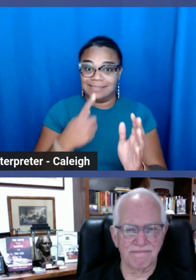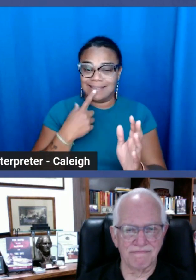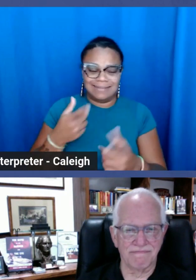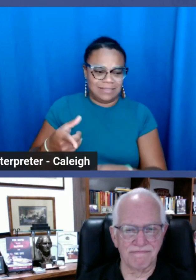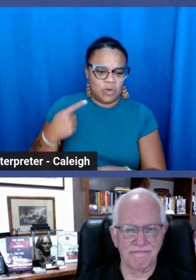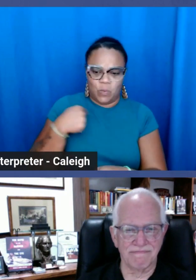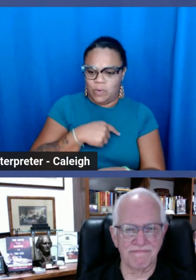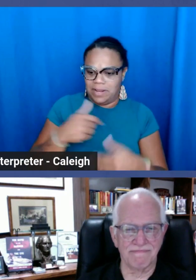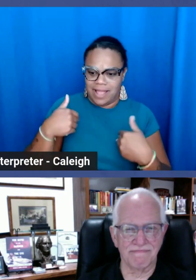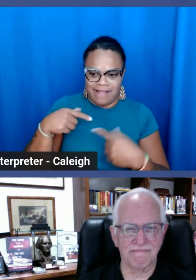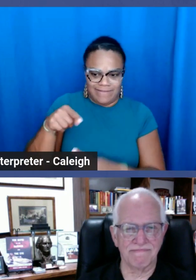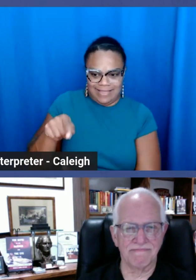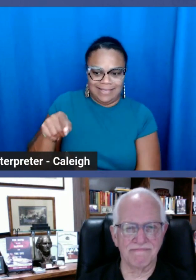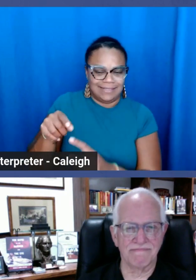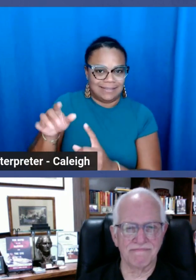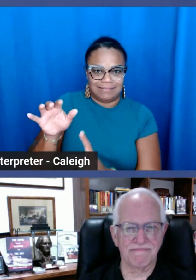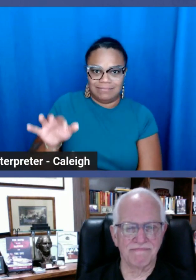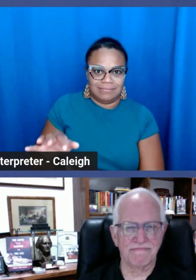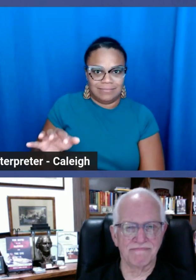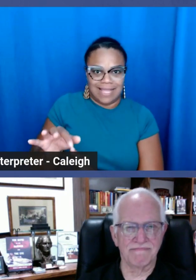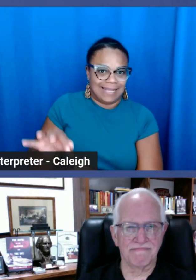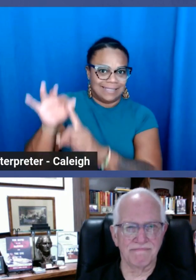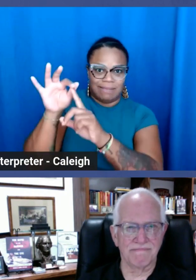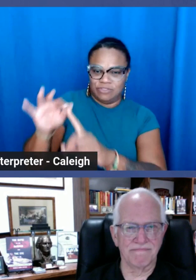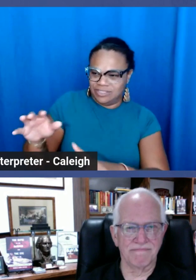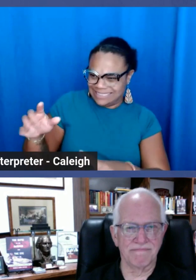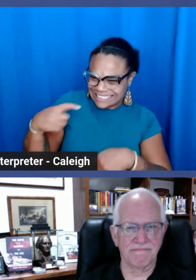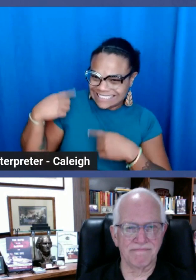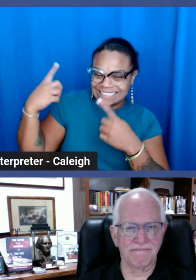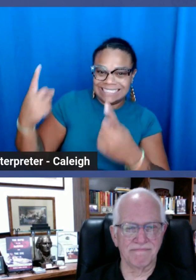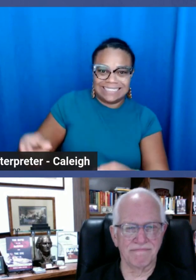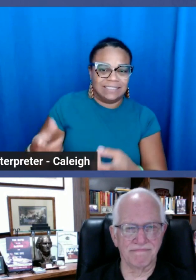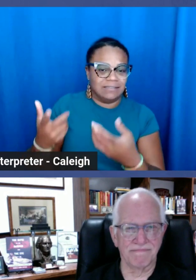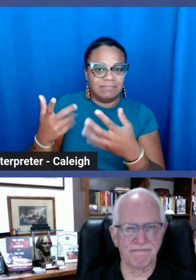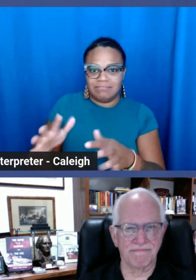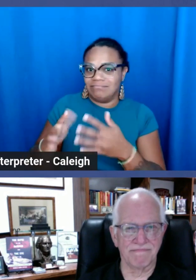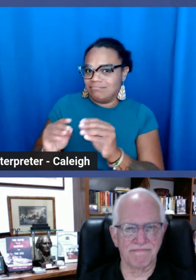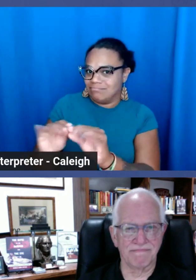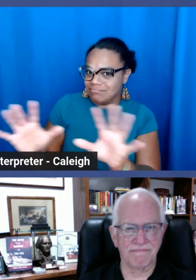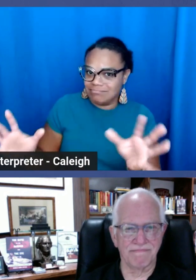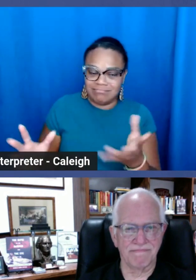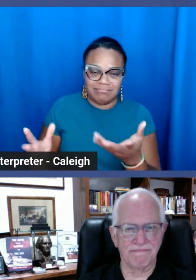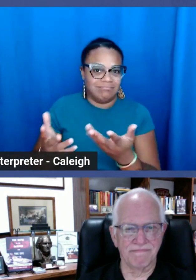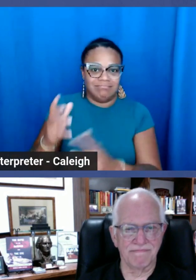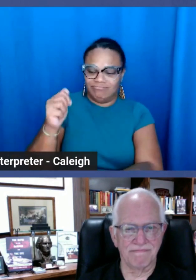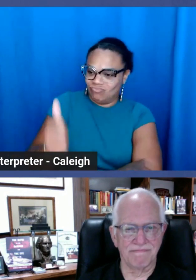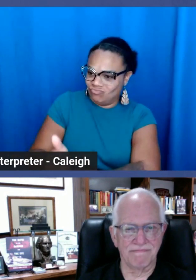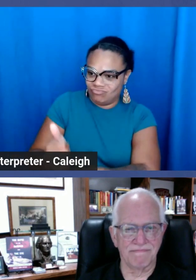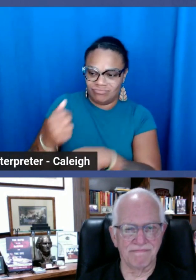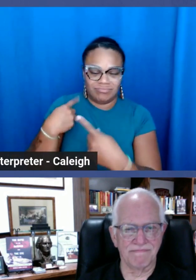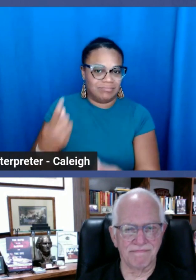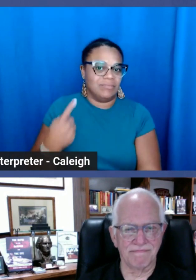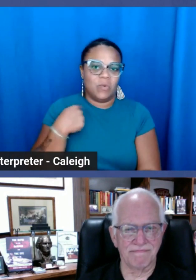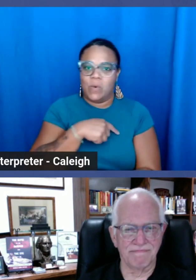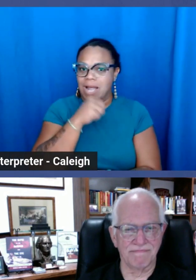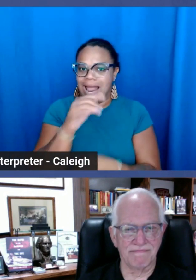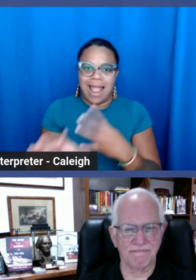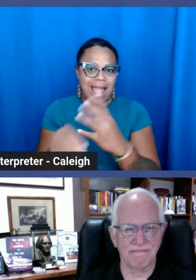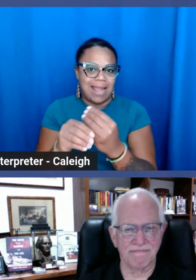They're well grounded, they're well established. We're not creating any new ones. So stop